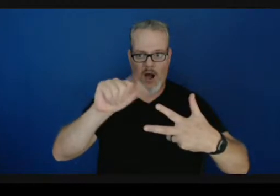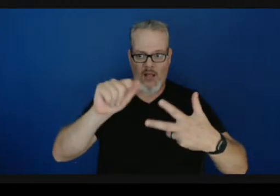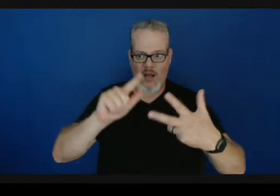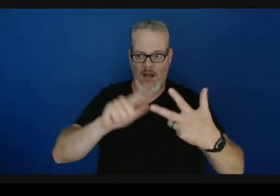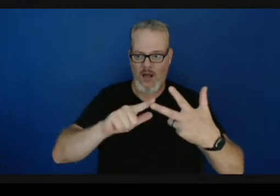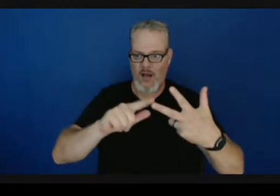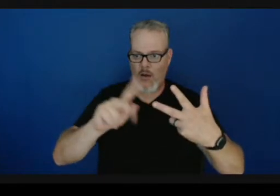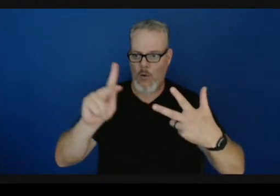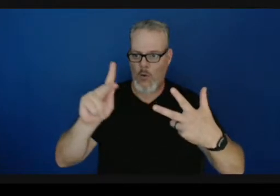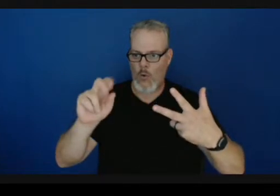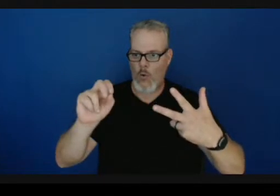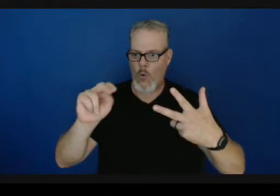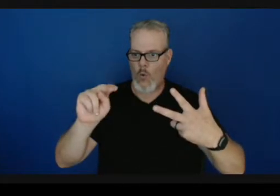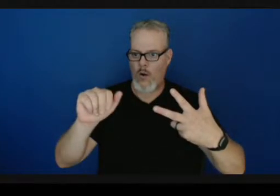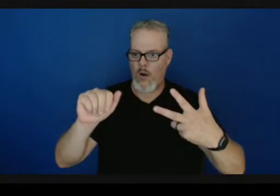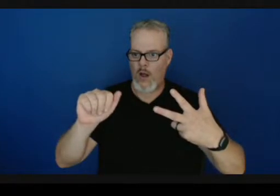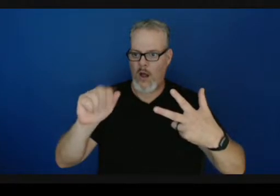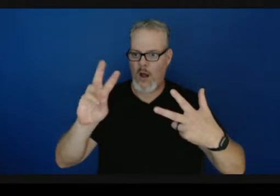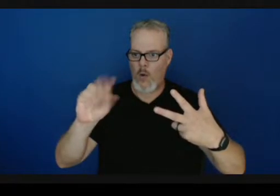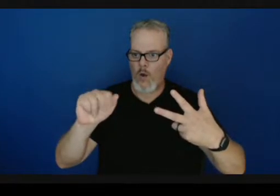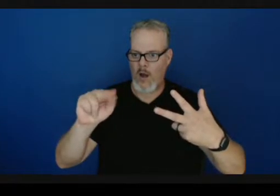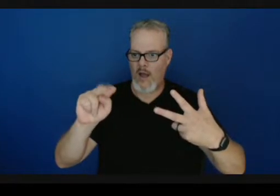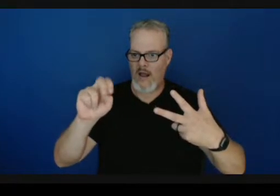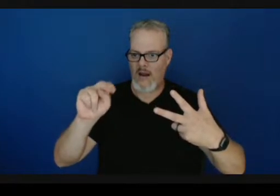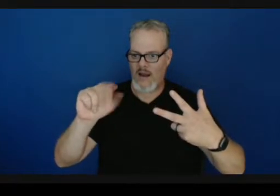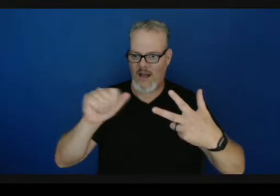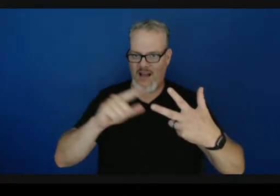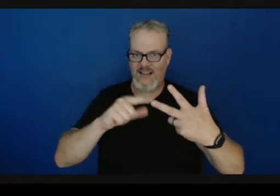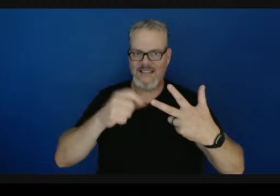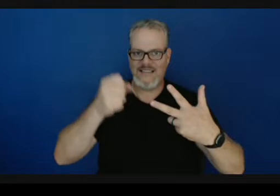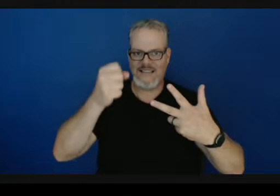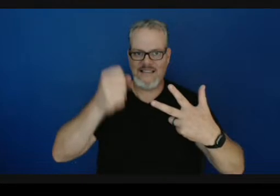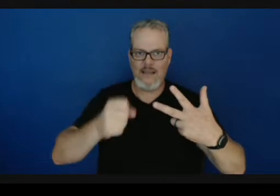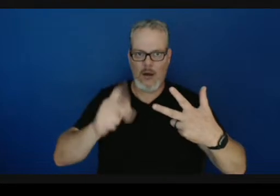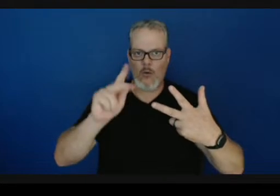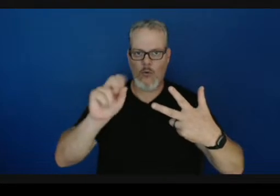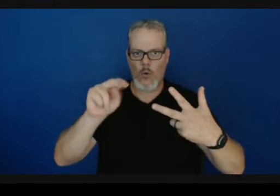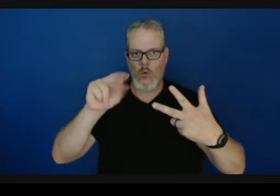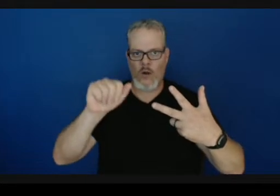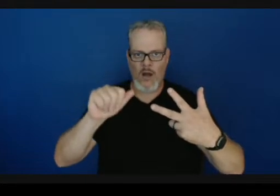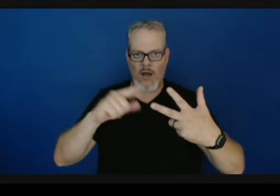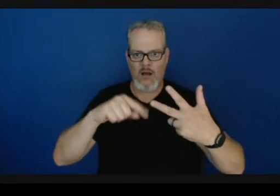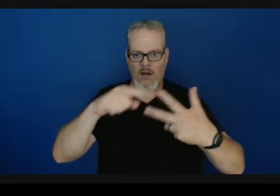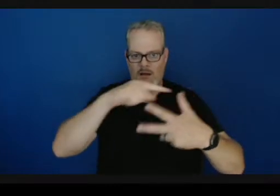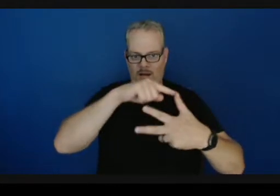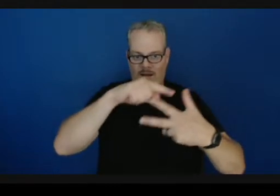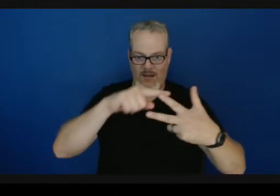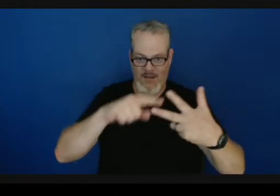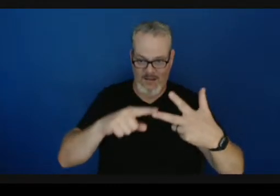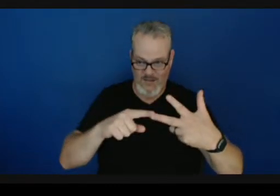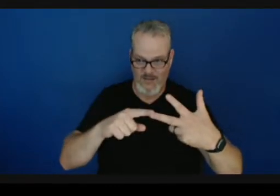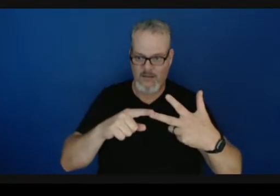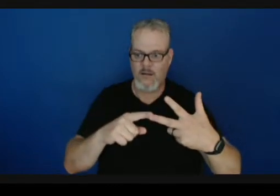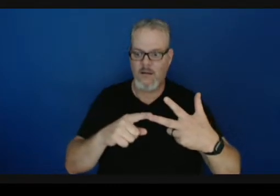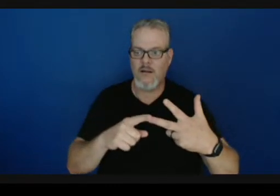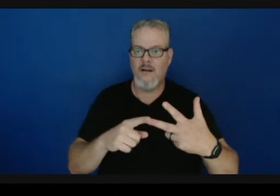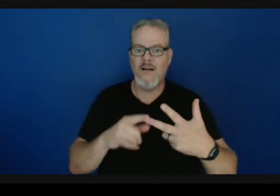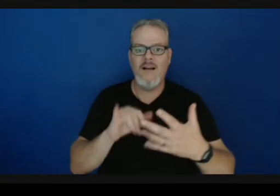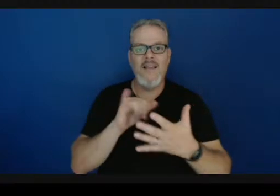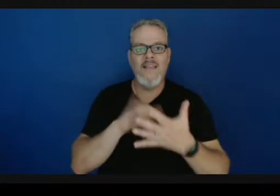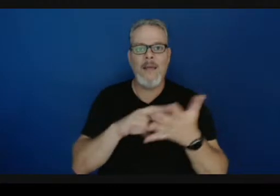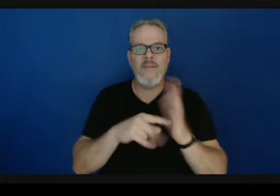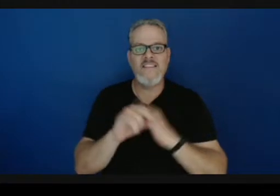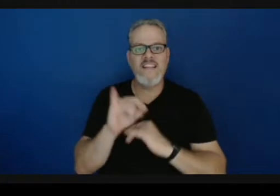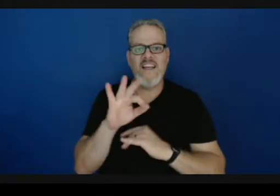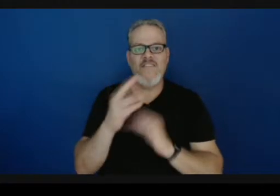Konawaena Elementary, right? South Kona, Pahala, and Ocean View. The areas in South Hawaii where if an eruption were to occur from